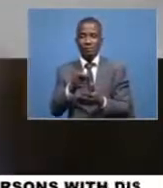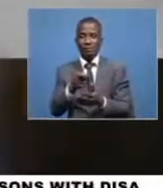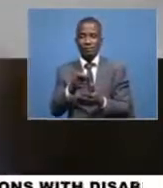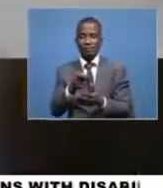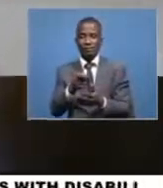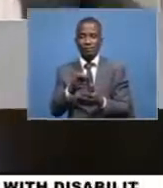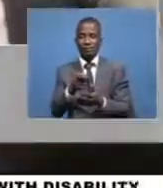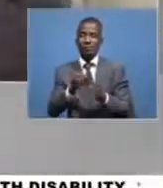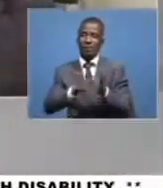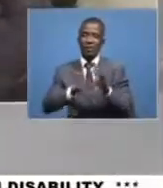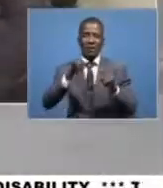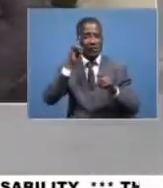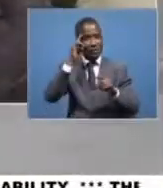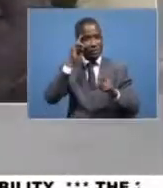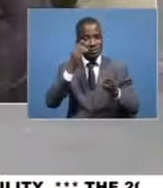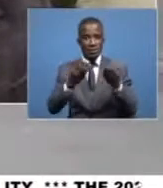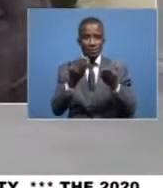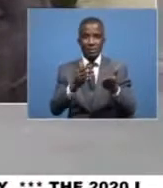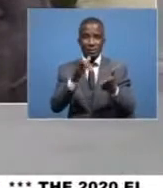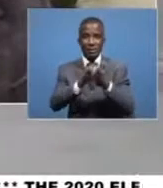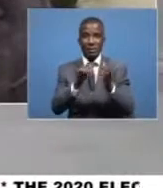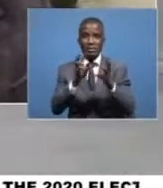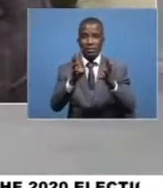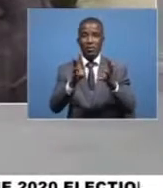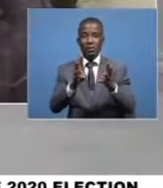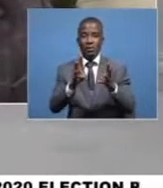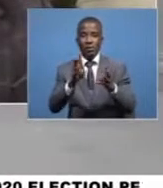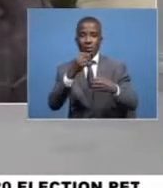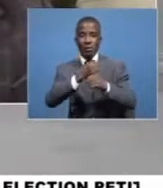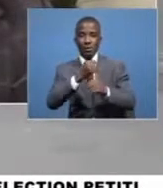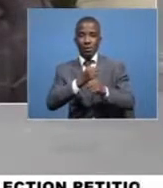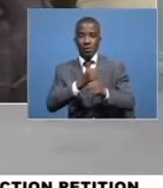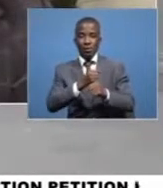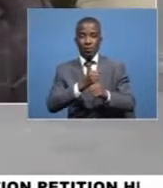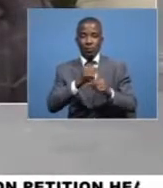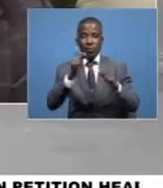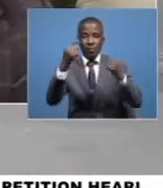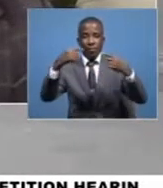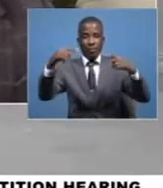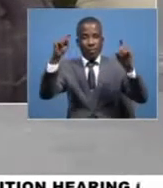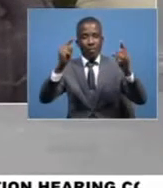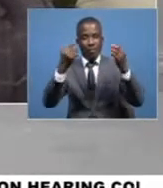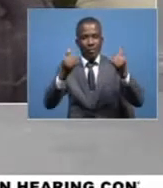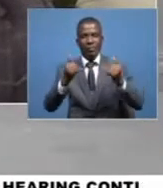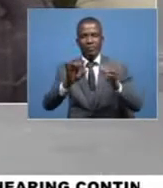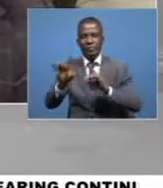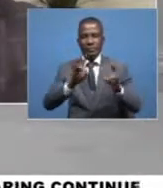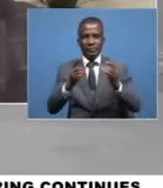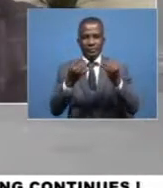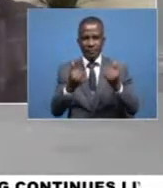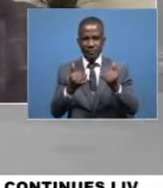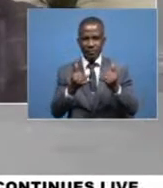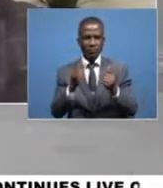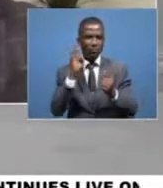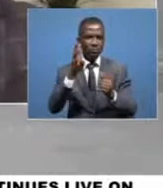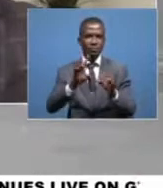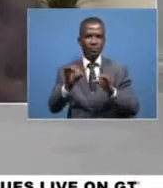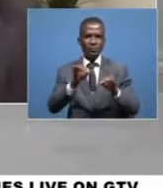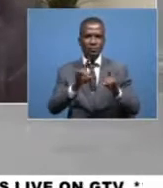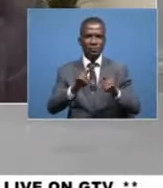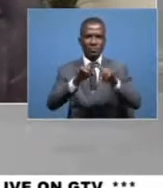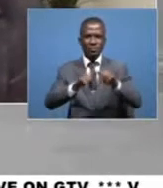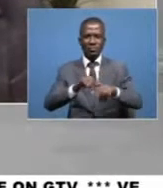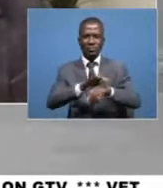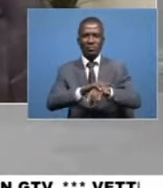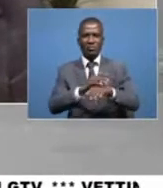High Court, and assuming an application of this nature is made and is successful, what will be done is that it will be done pursuant